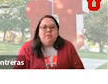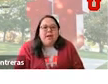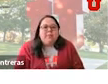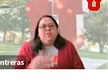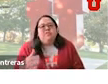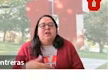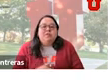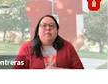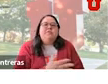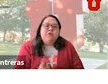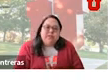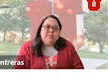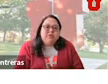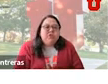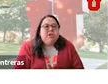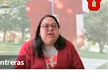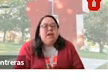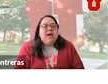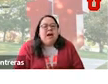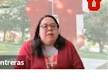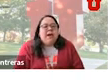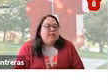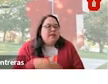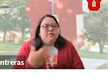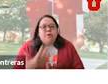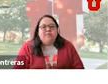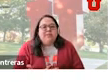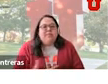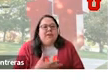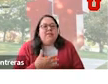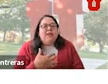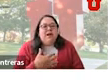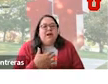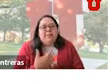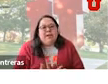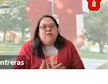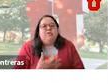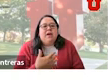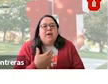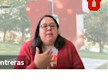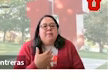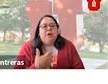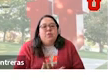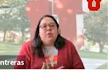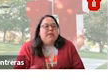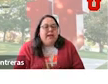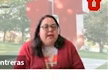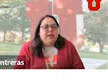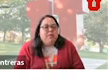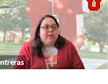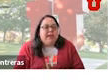maybe on the ramp, there's enough space for them to turn. A lot, of course, of the event venues